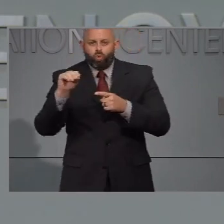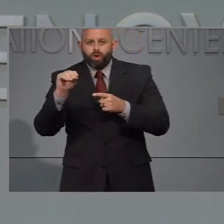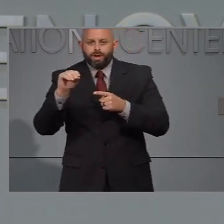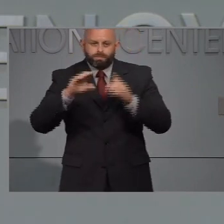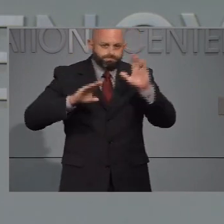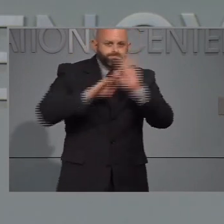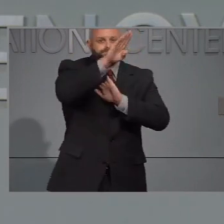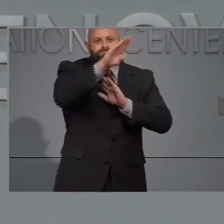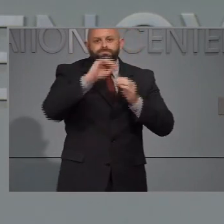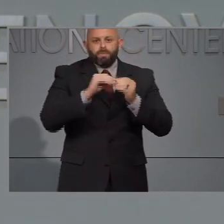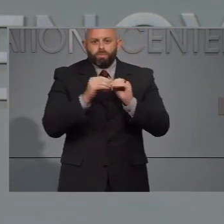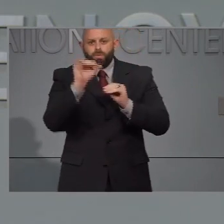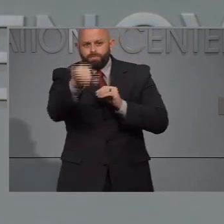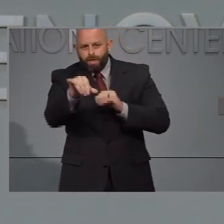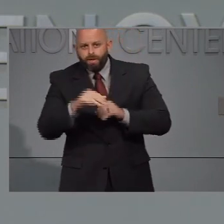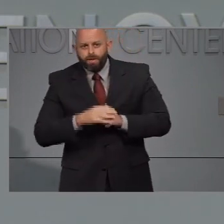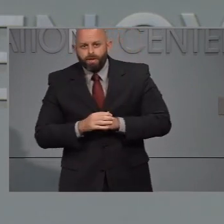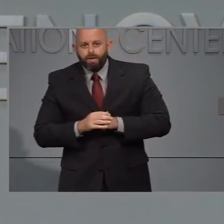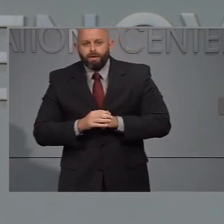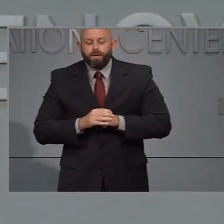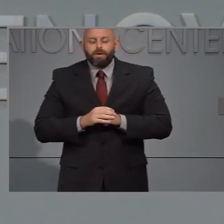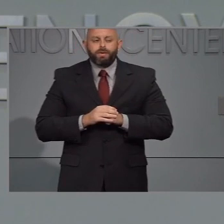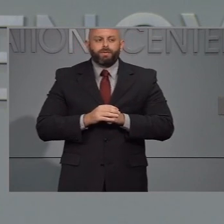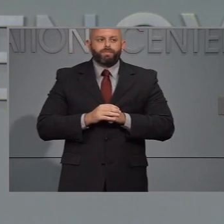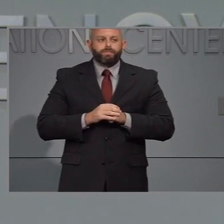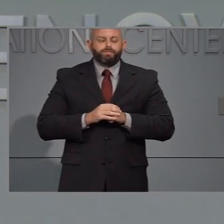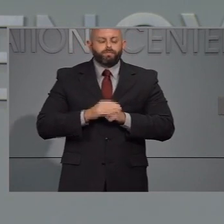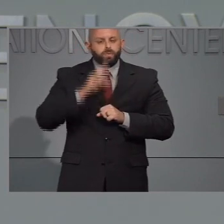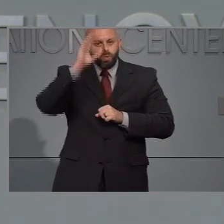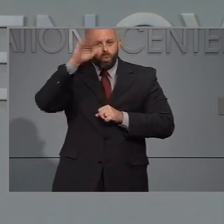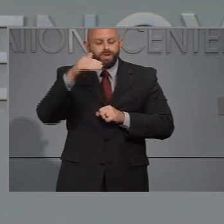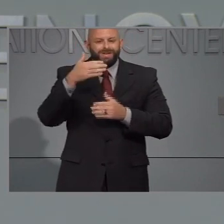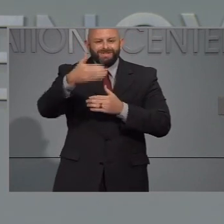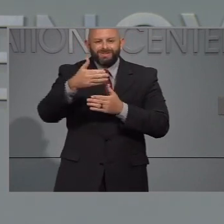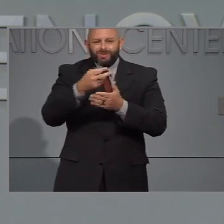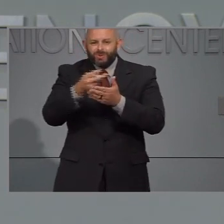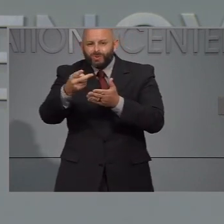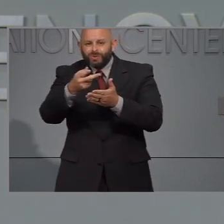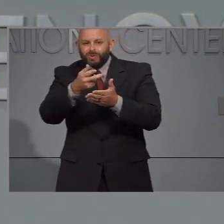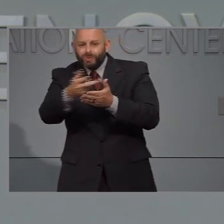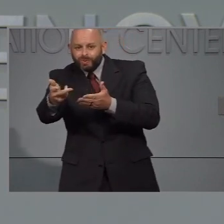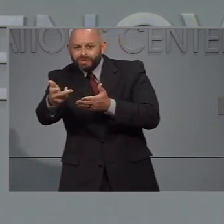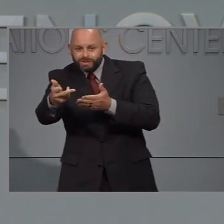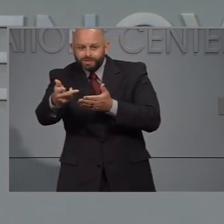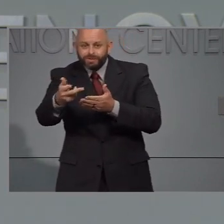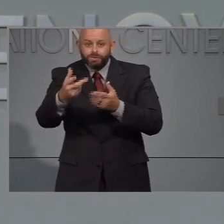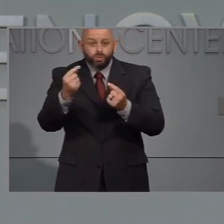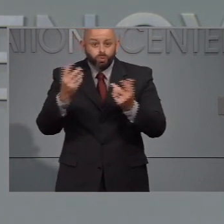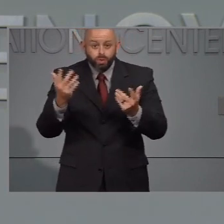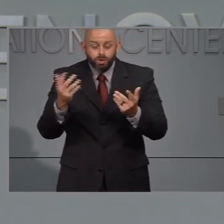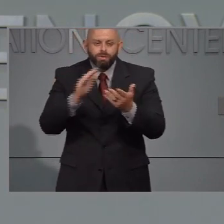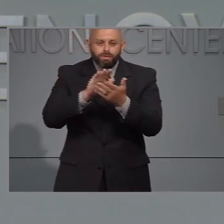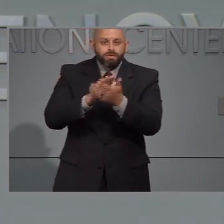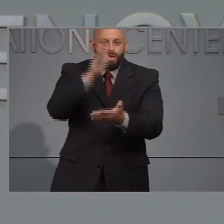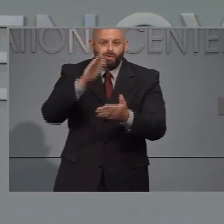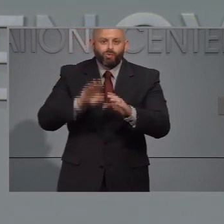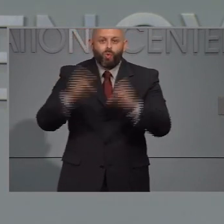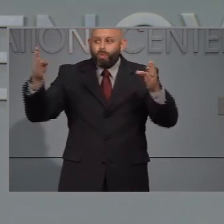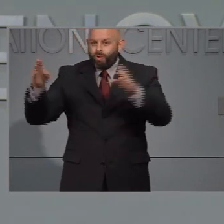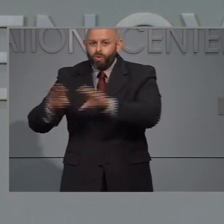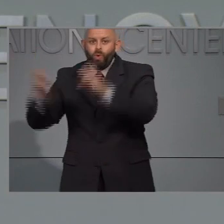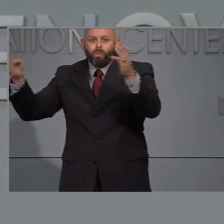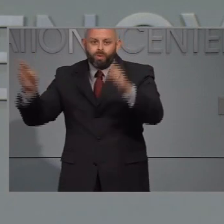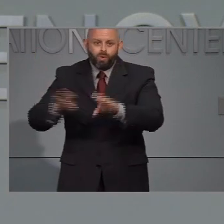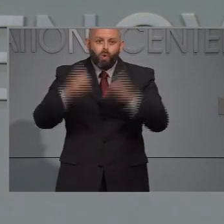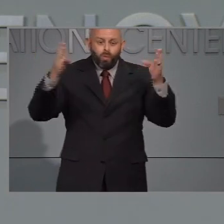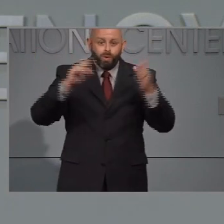as the governor mentioned, we know within the next number of weeks we're going to see university and other college students return to campus. And so I think